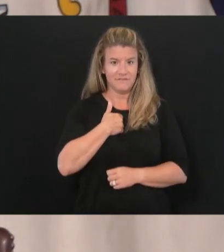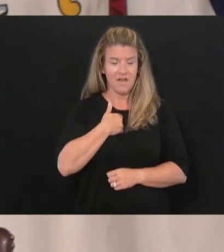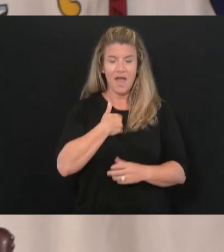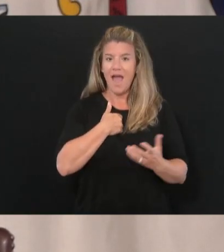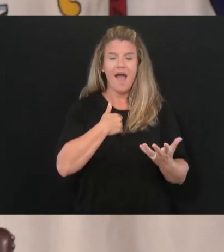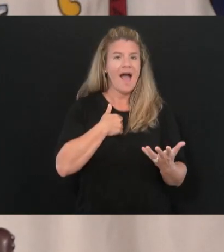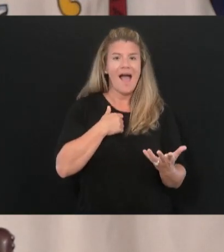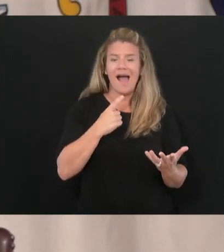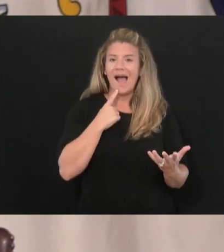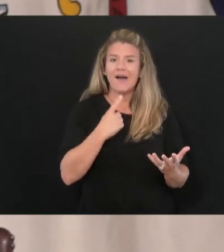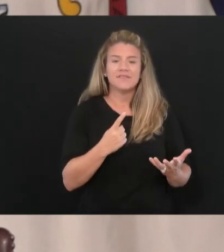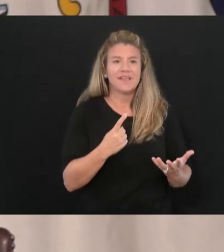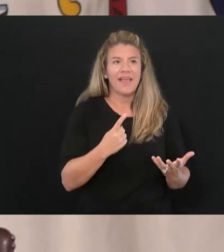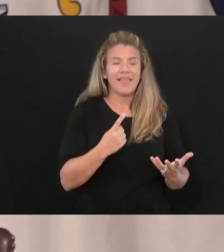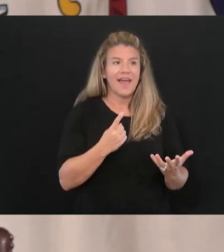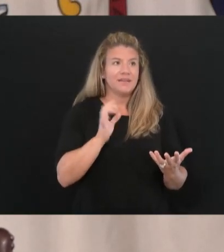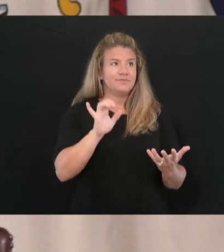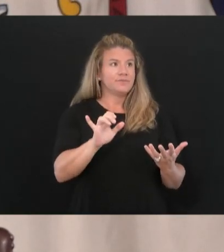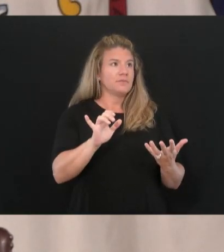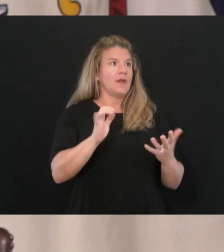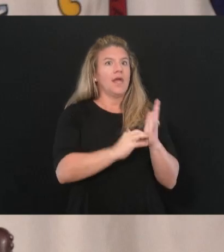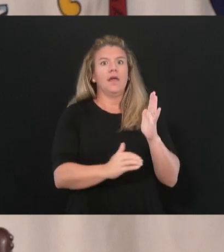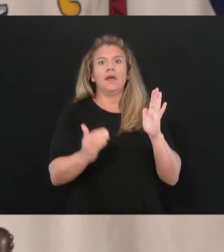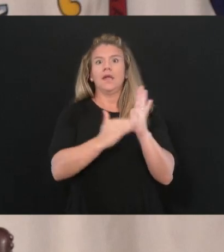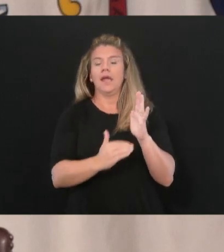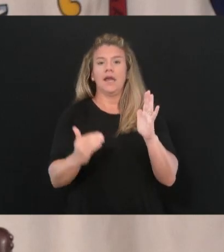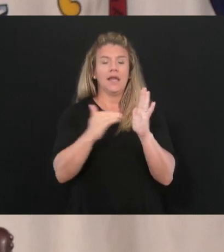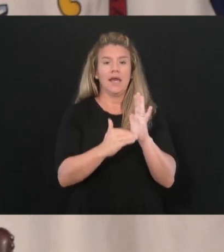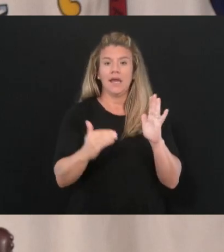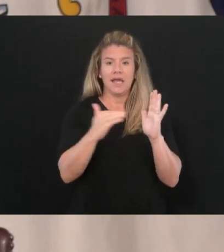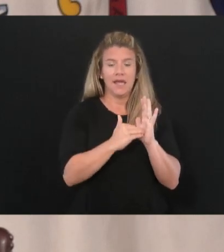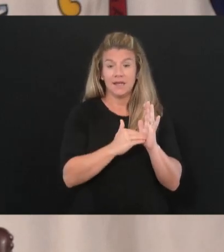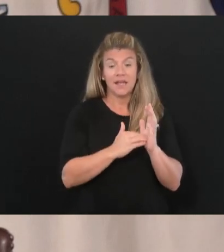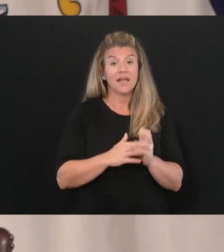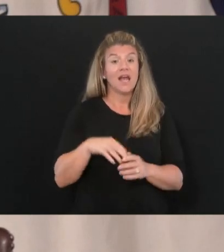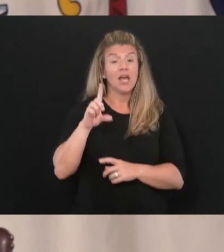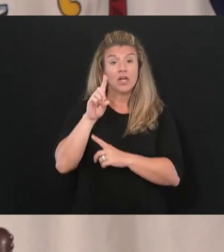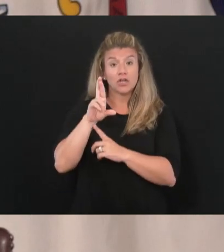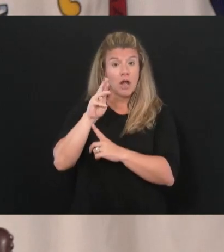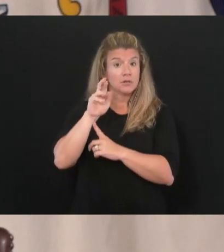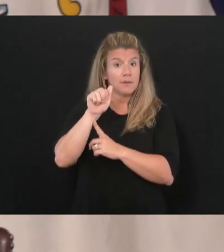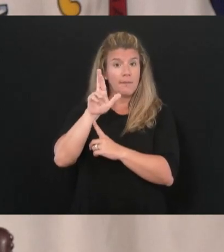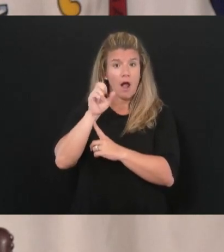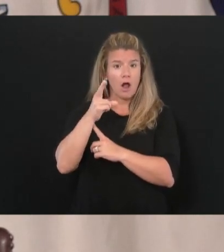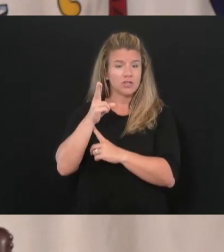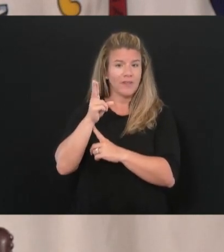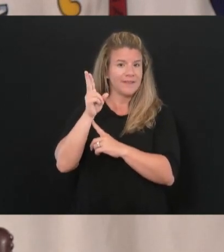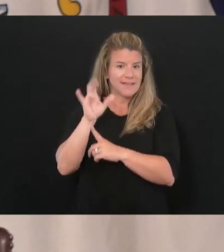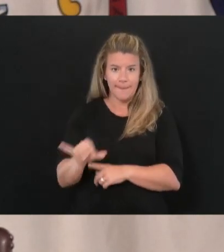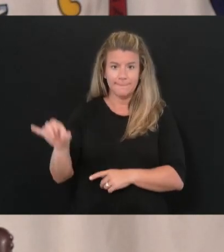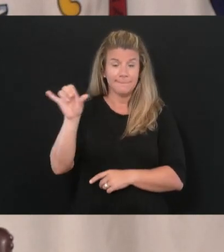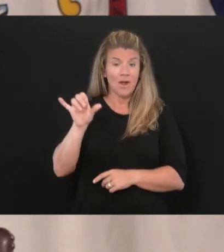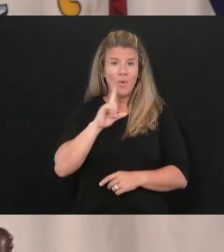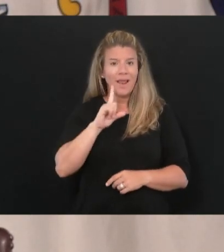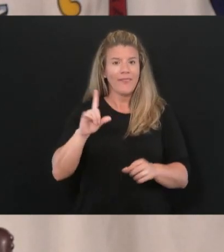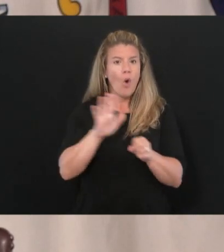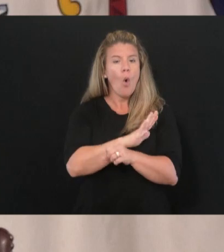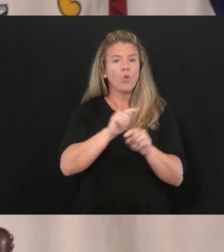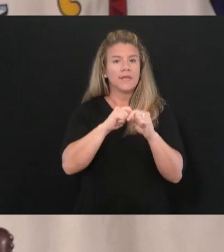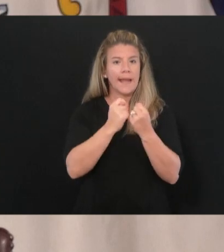said that till I'm blue-green. Dr. Marsh, the same thing. All of our experts, the same